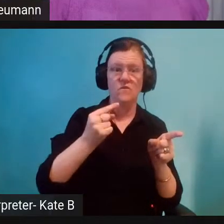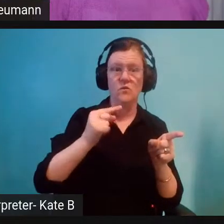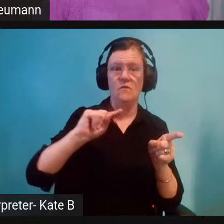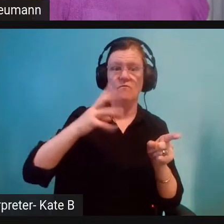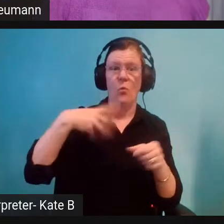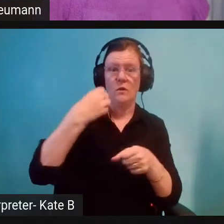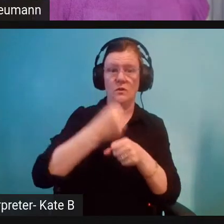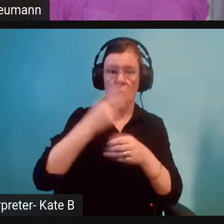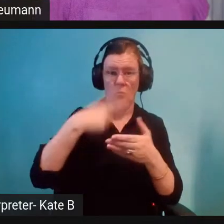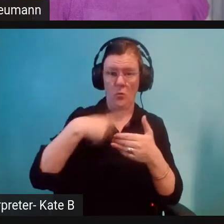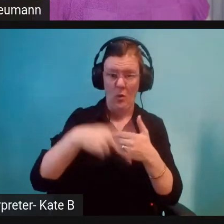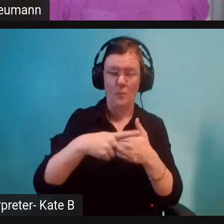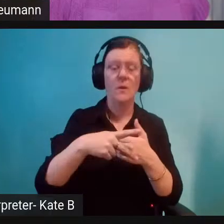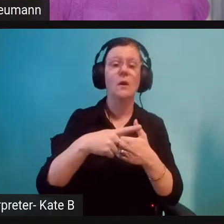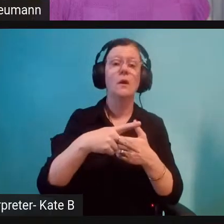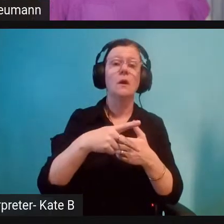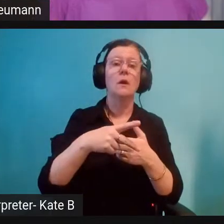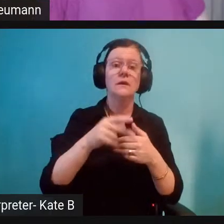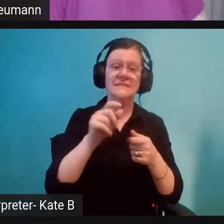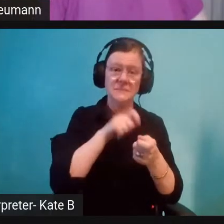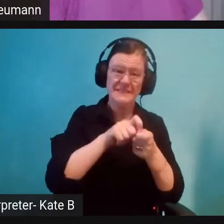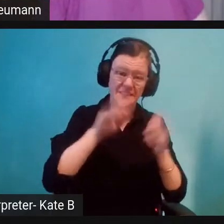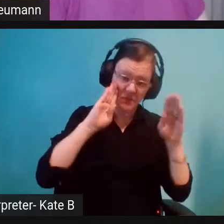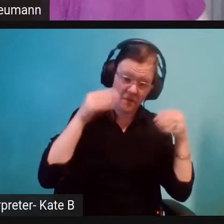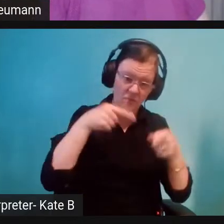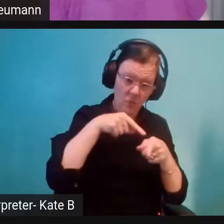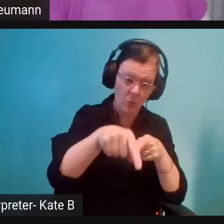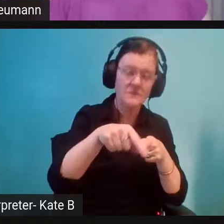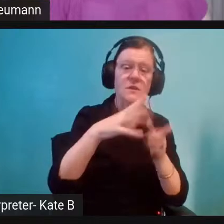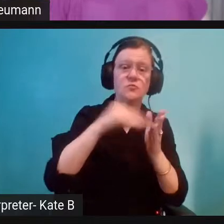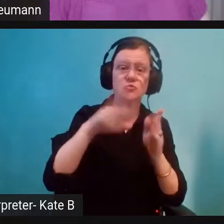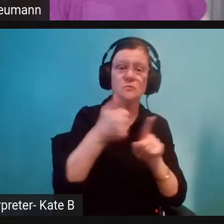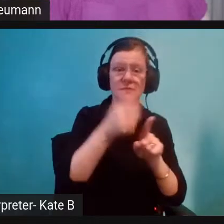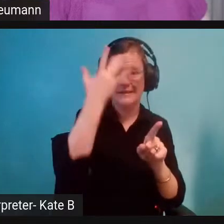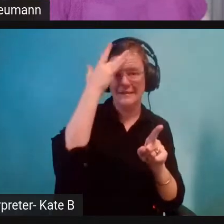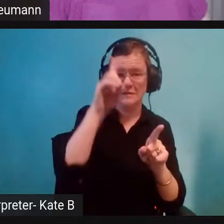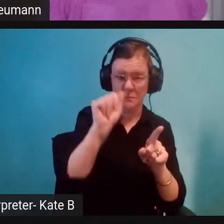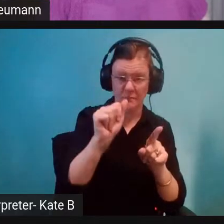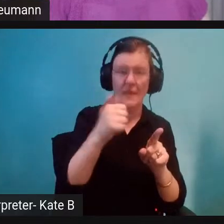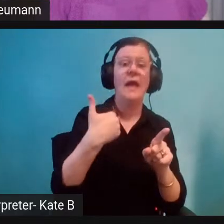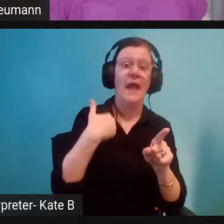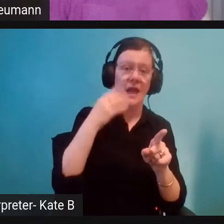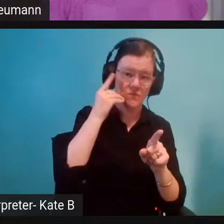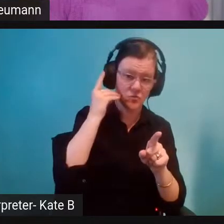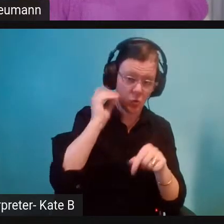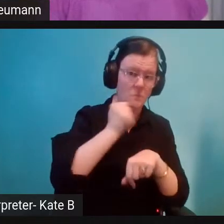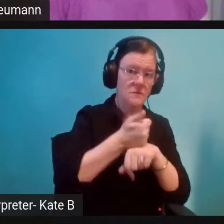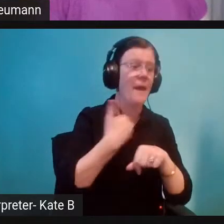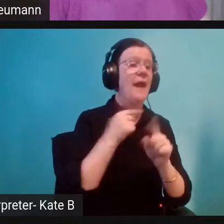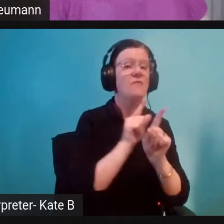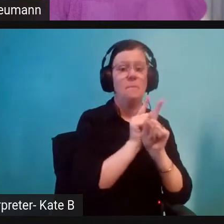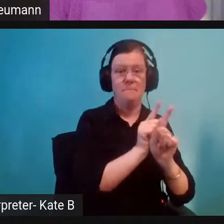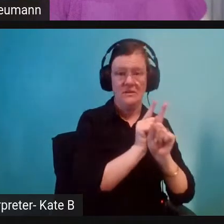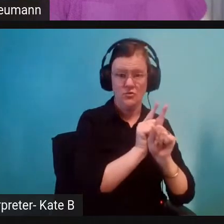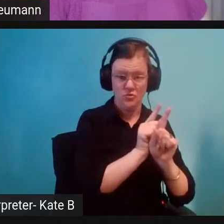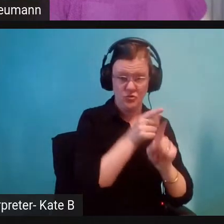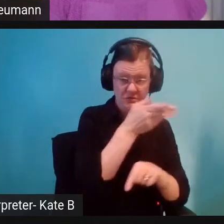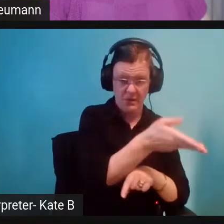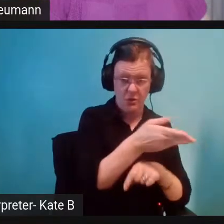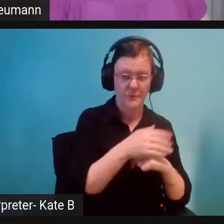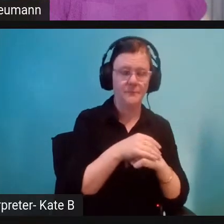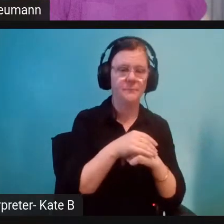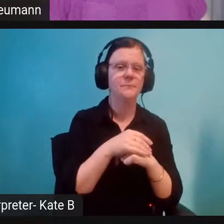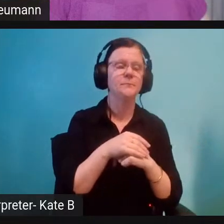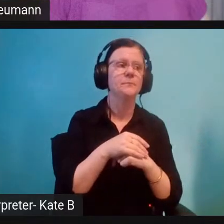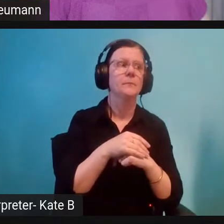for students with intellectual disabilities, where they live at the university and have mentors, where what they've